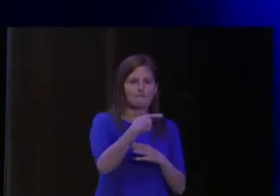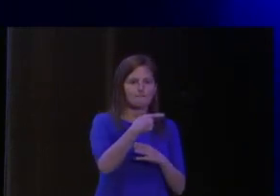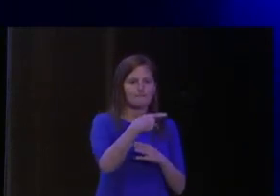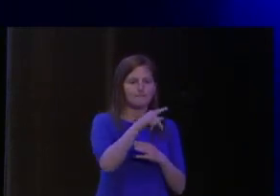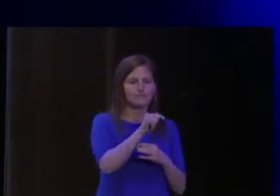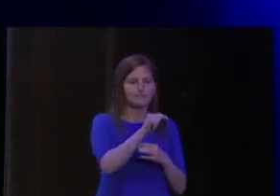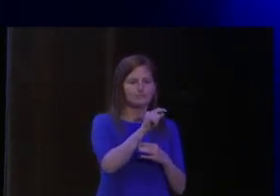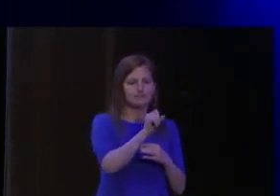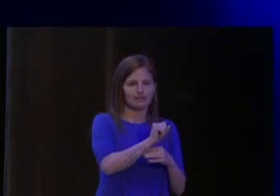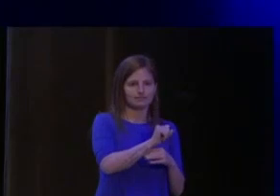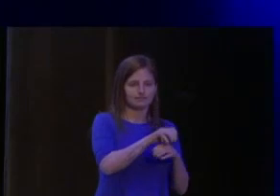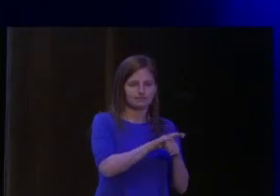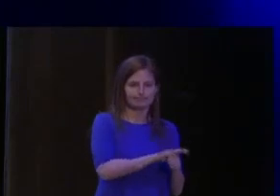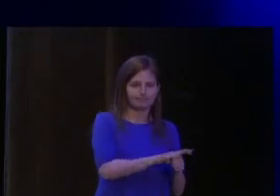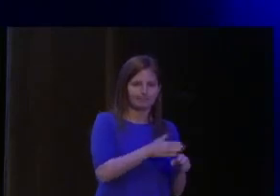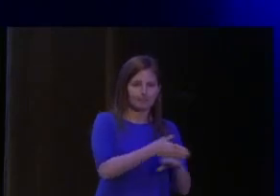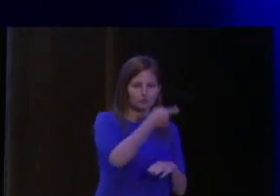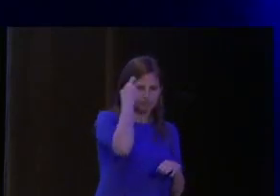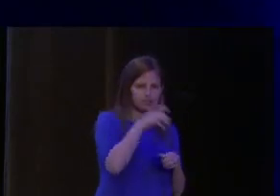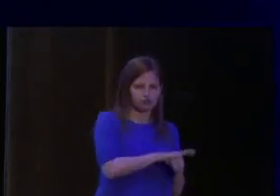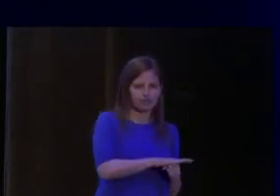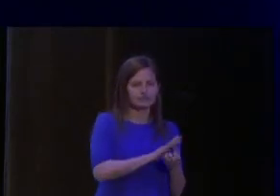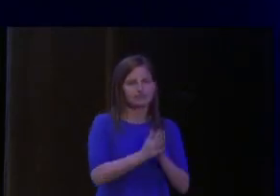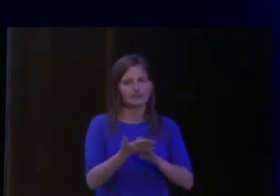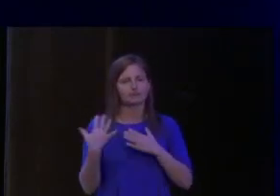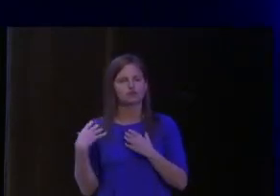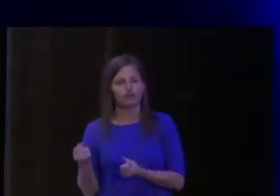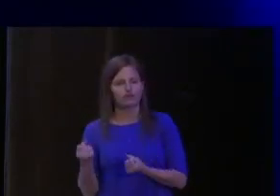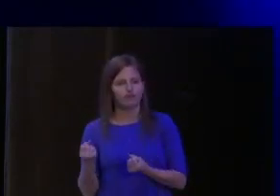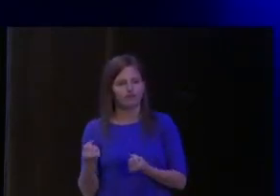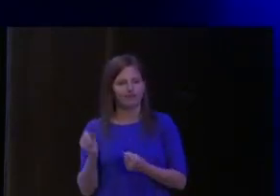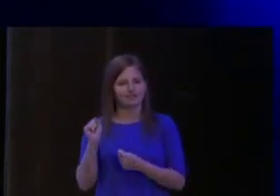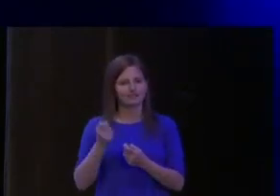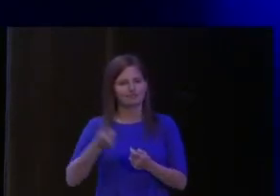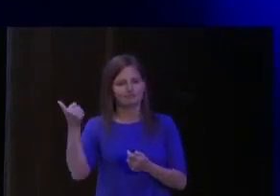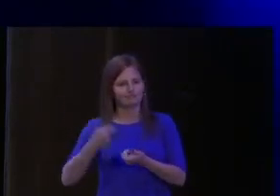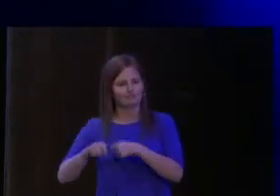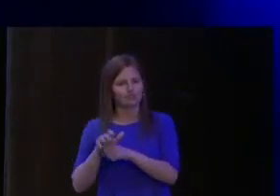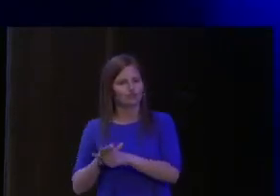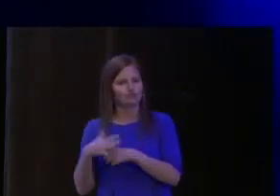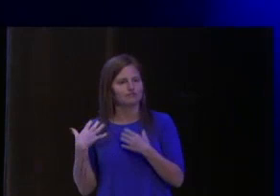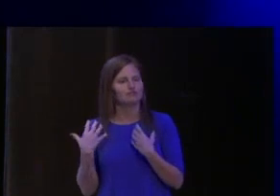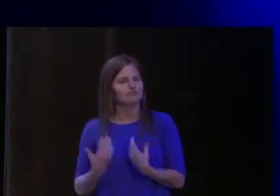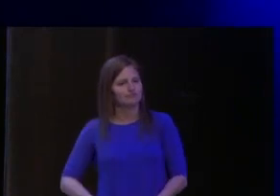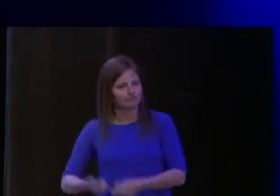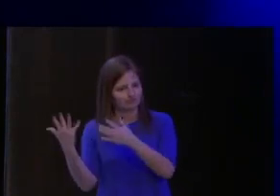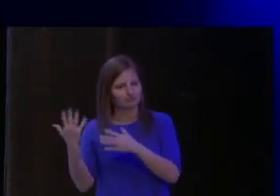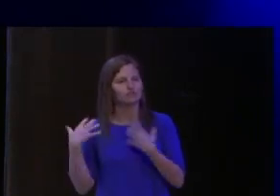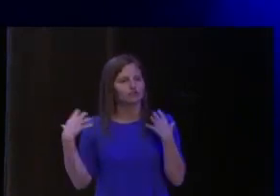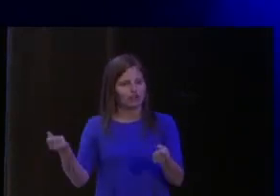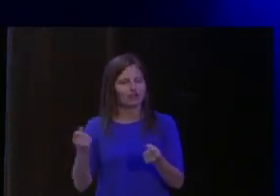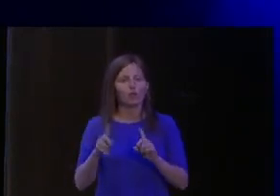stress can be turned into a post-traumatic strength when there is a